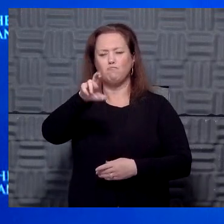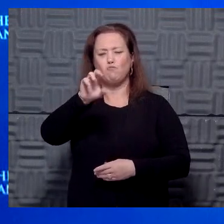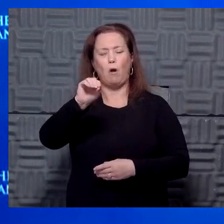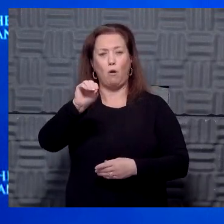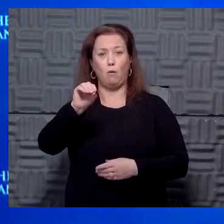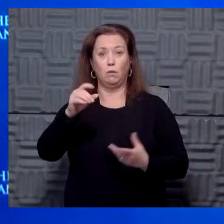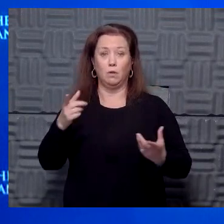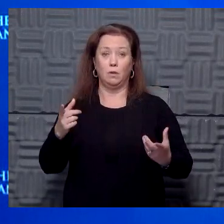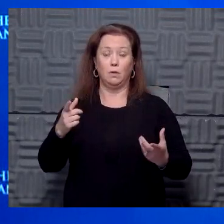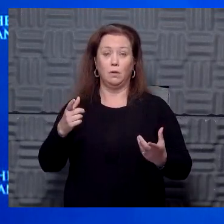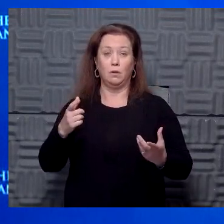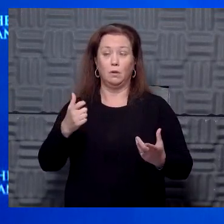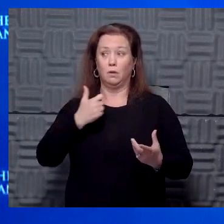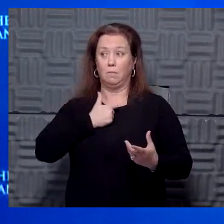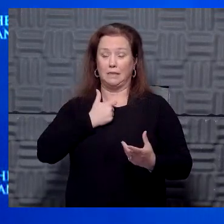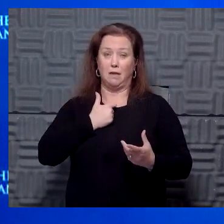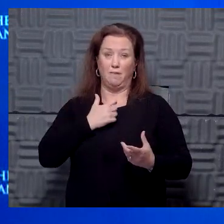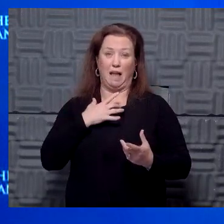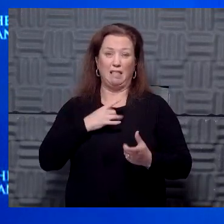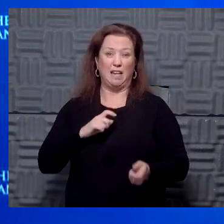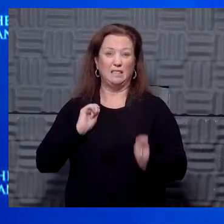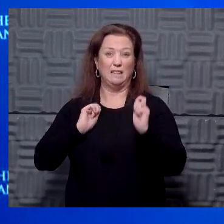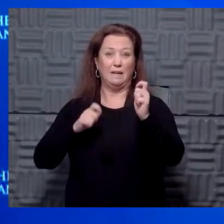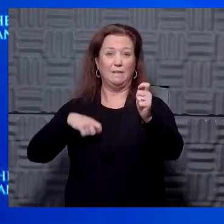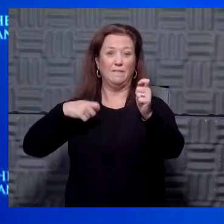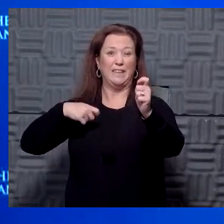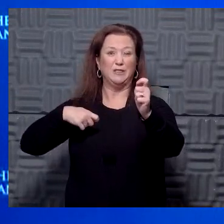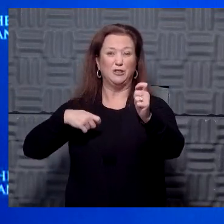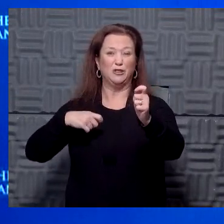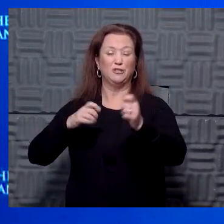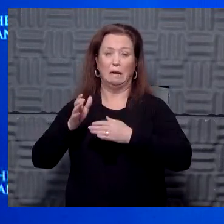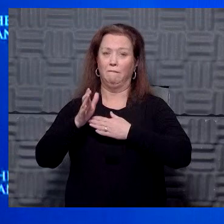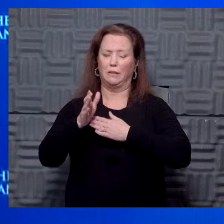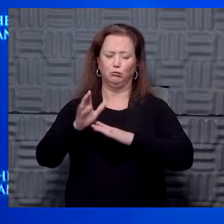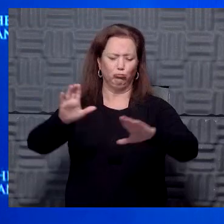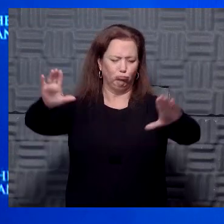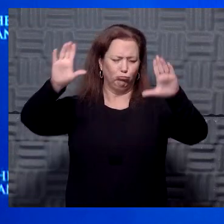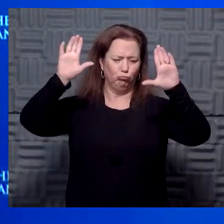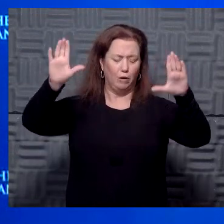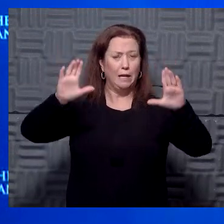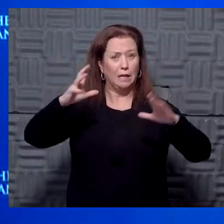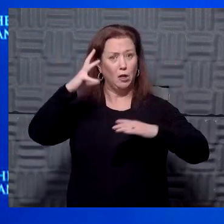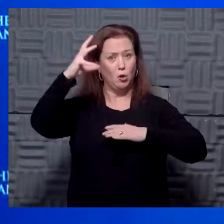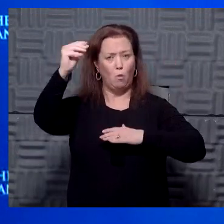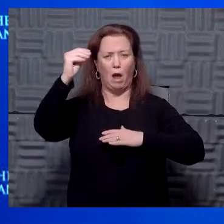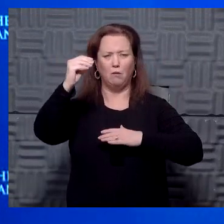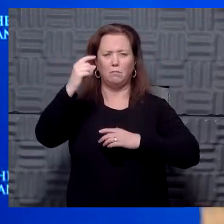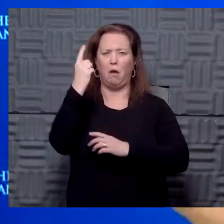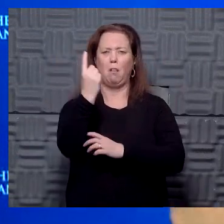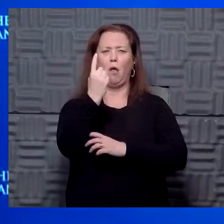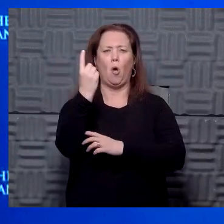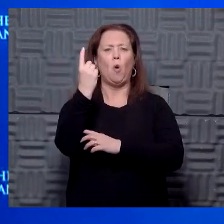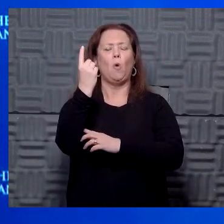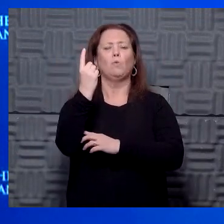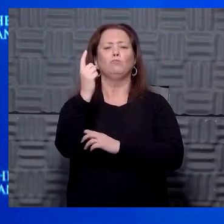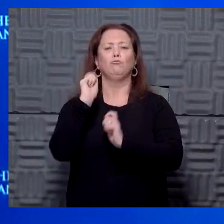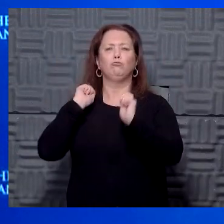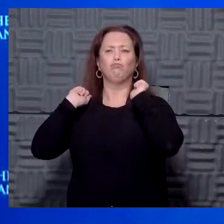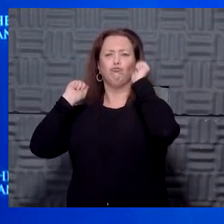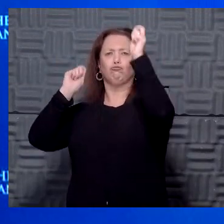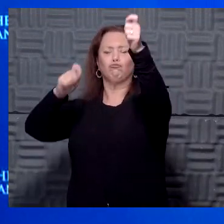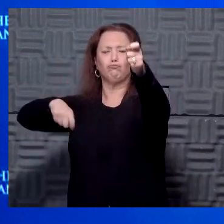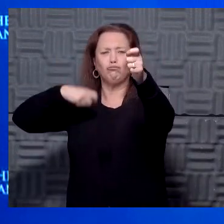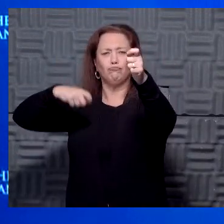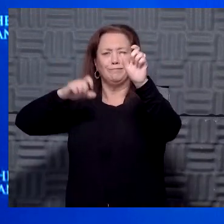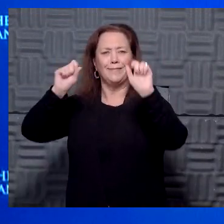Well, I'm a fisherman. I think fishing is great. Can you go out there and do it in a solitary nature and stand out in nature and cast a line?